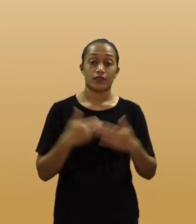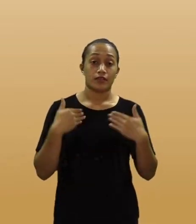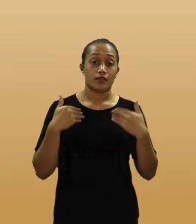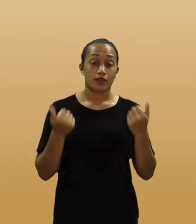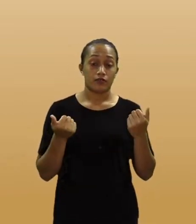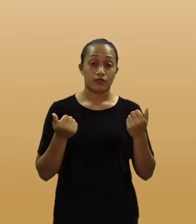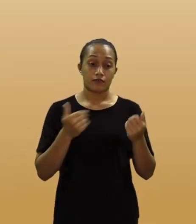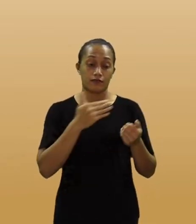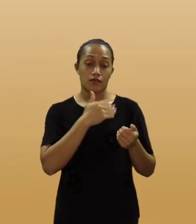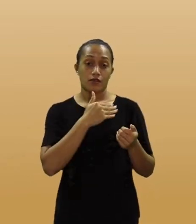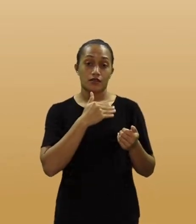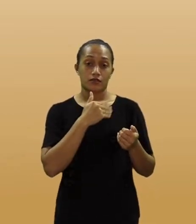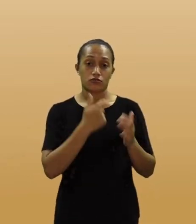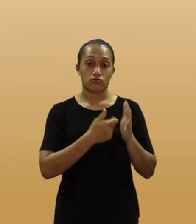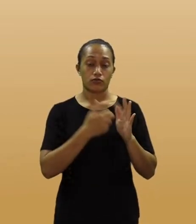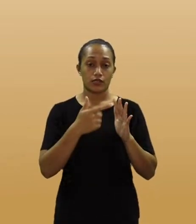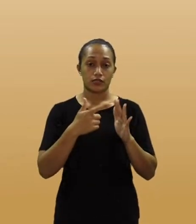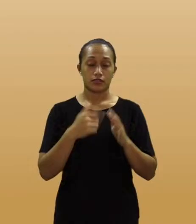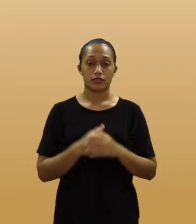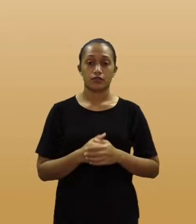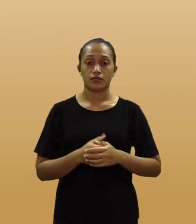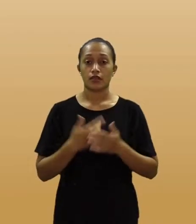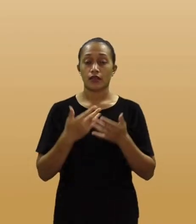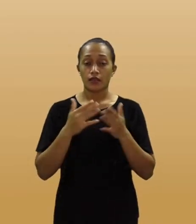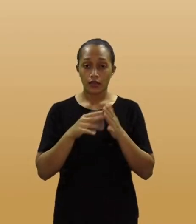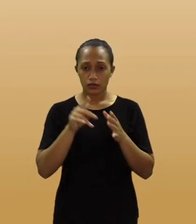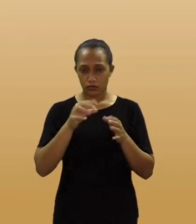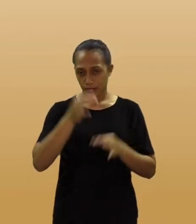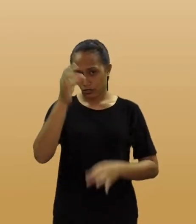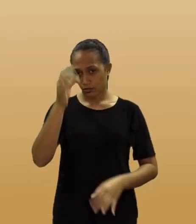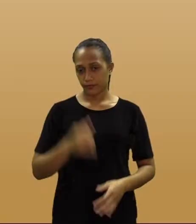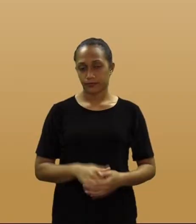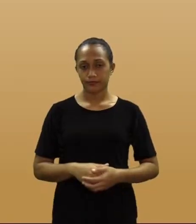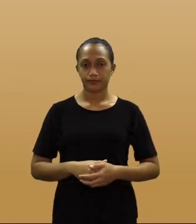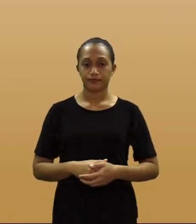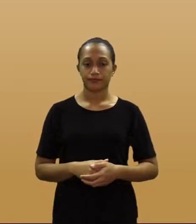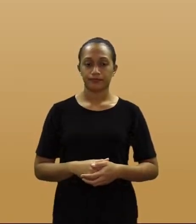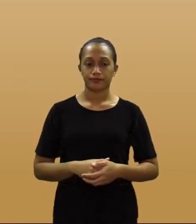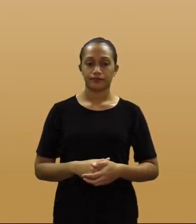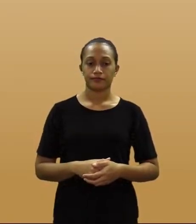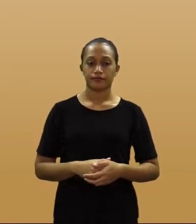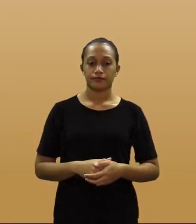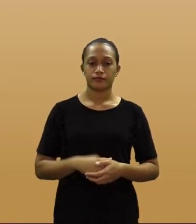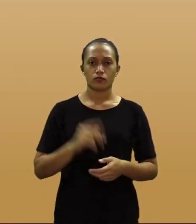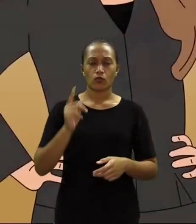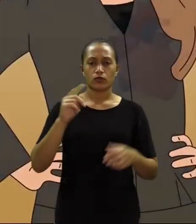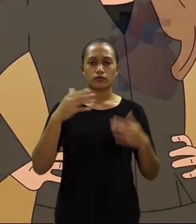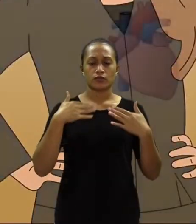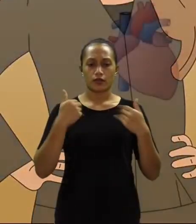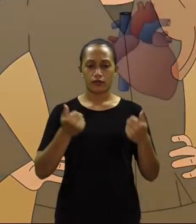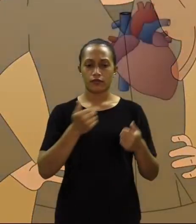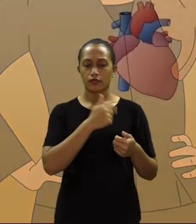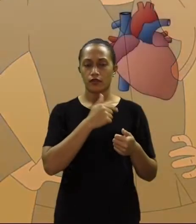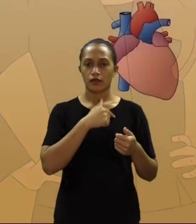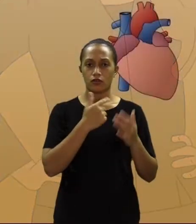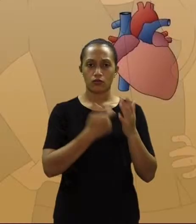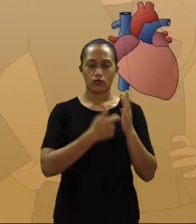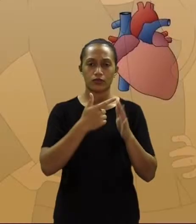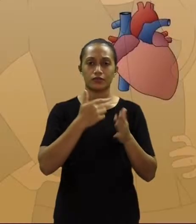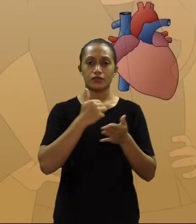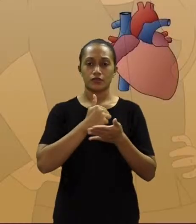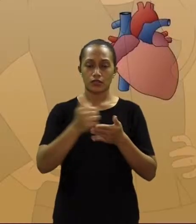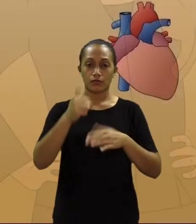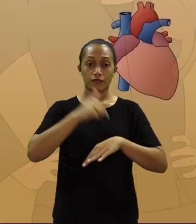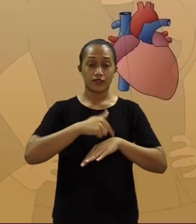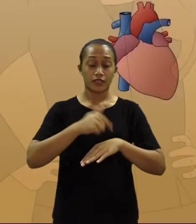the heart rate and how to measure it. What is a healthy heart rate? Well, heart rate is the number of